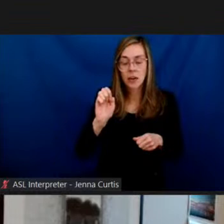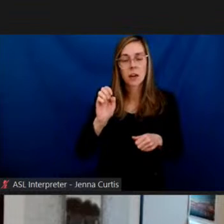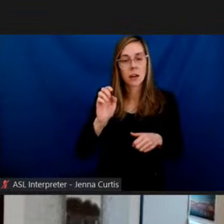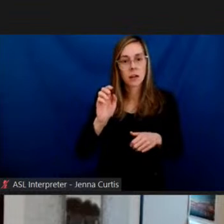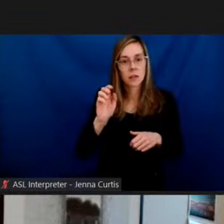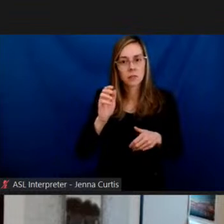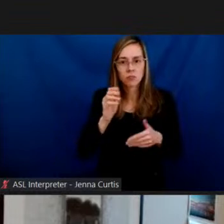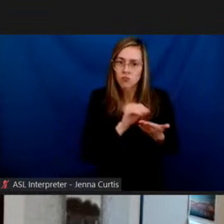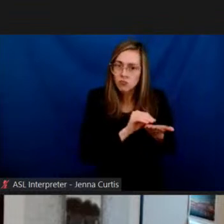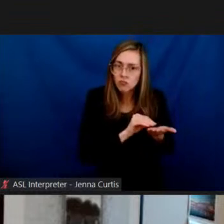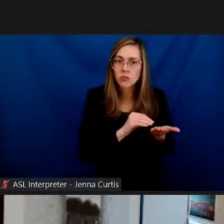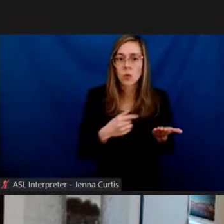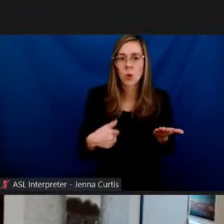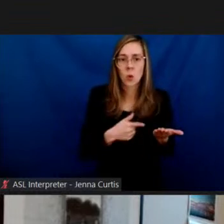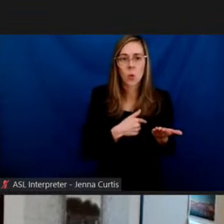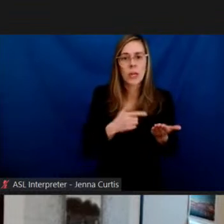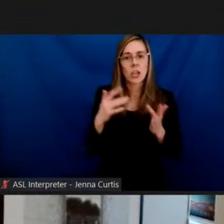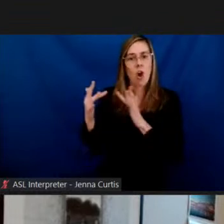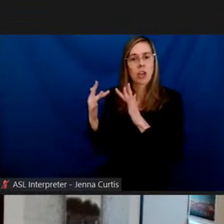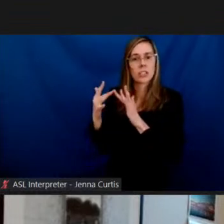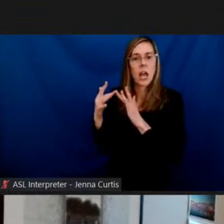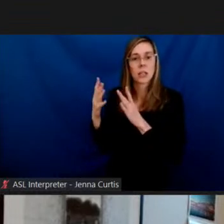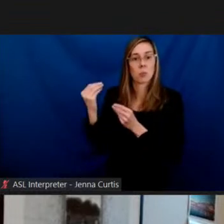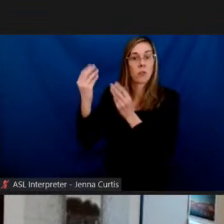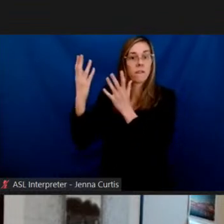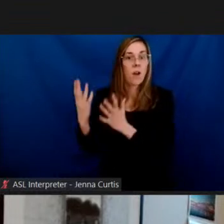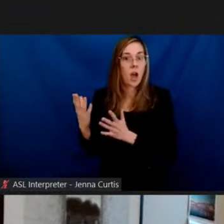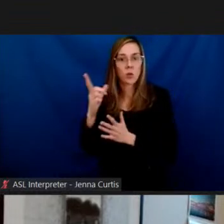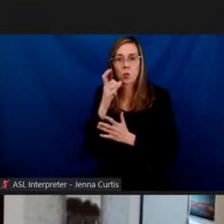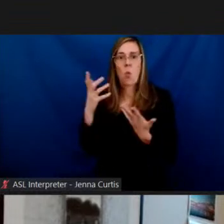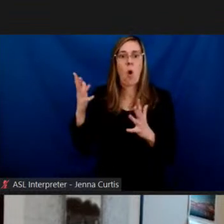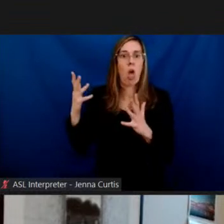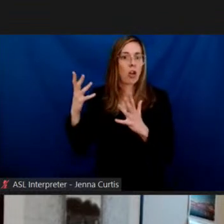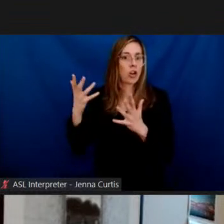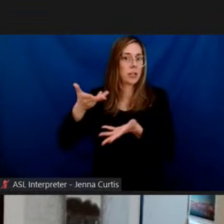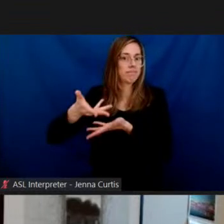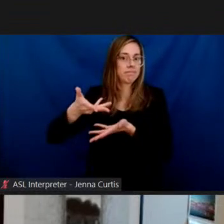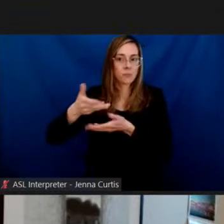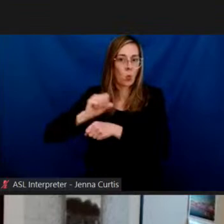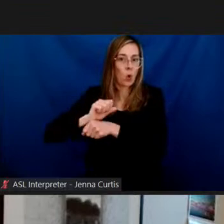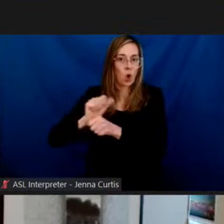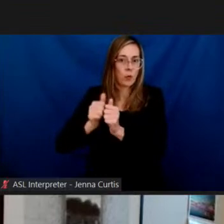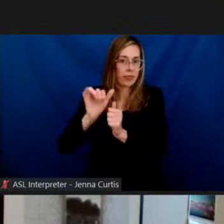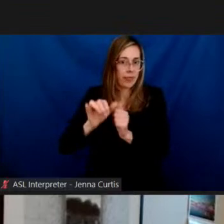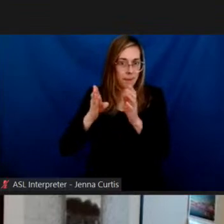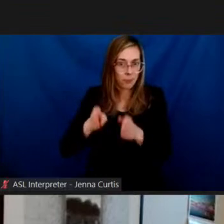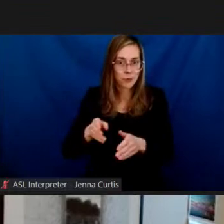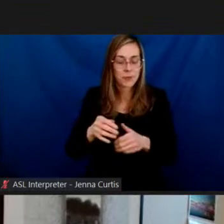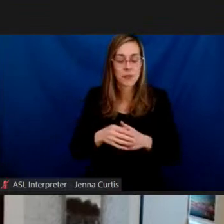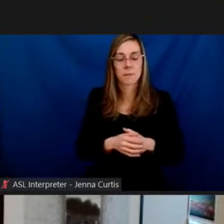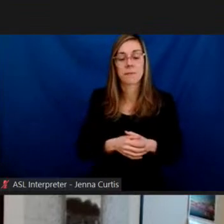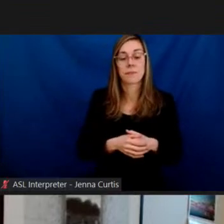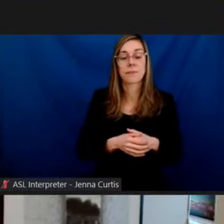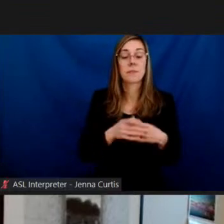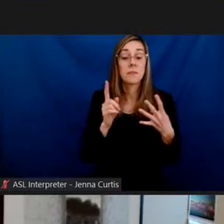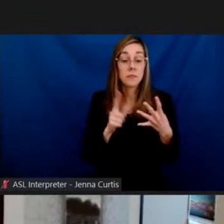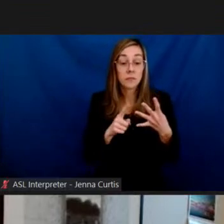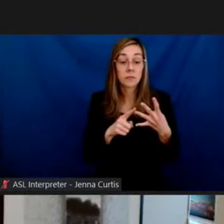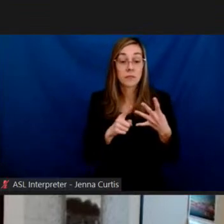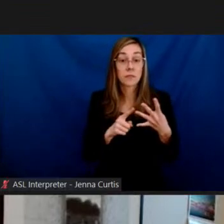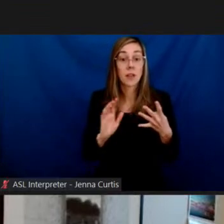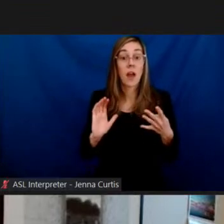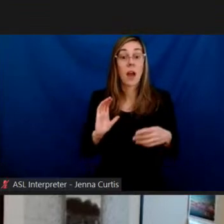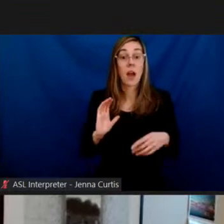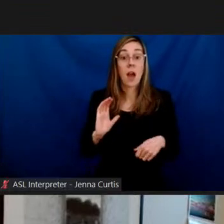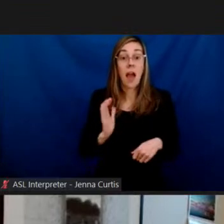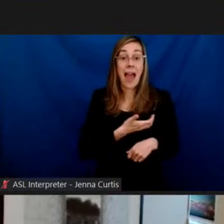with the providers that are already working with them. The third thing is that our specialty is gap